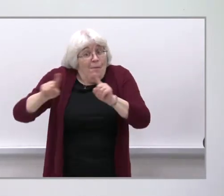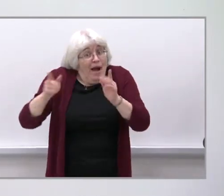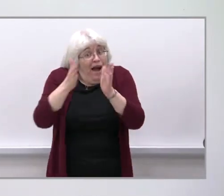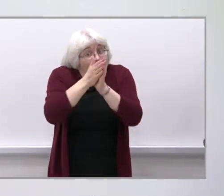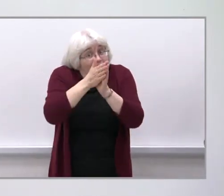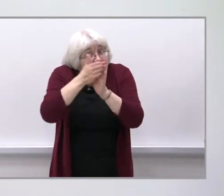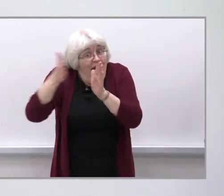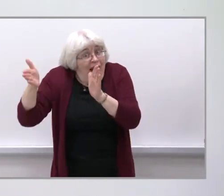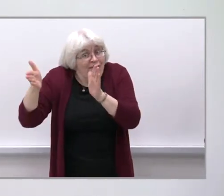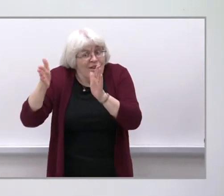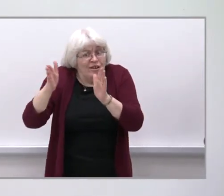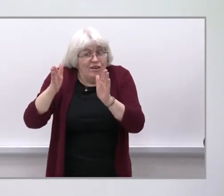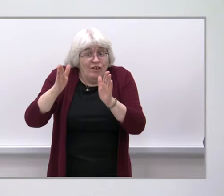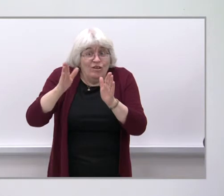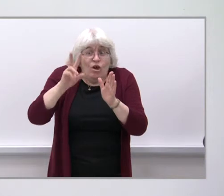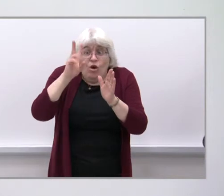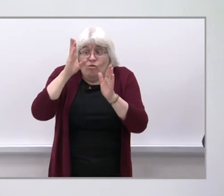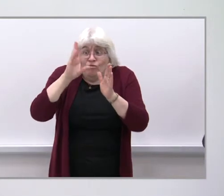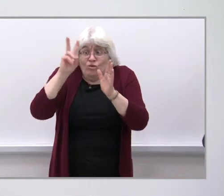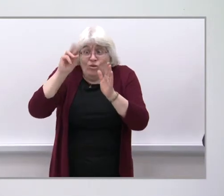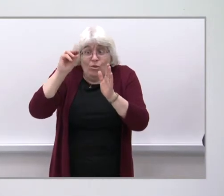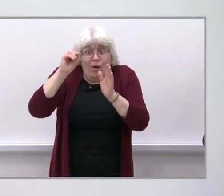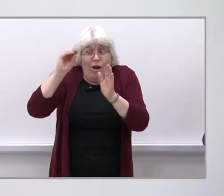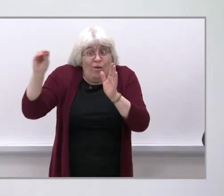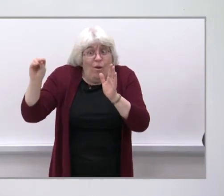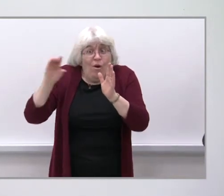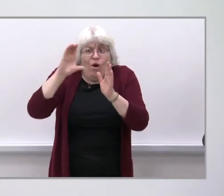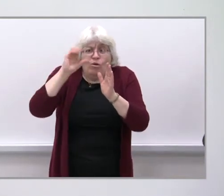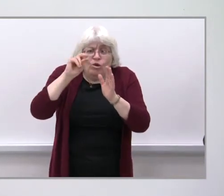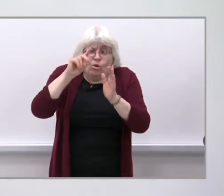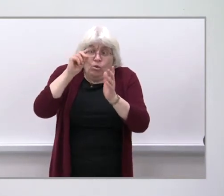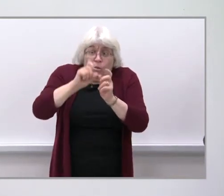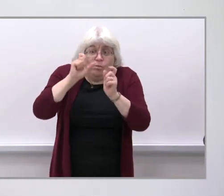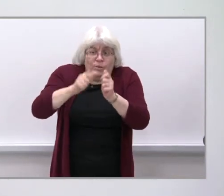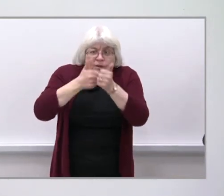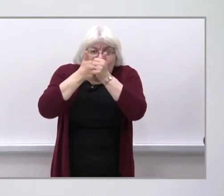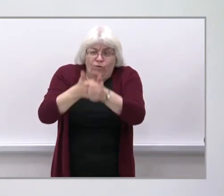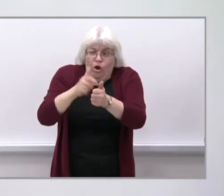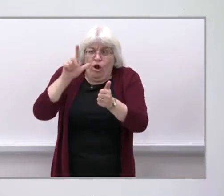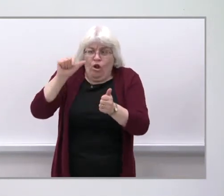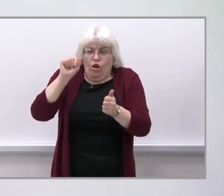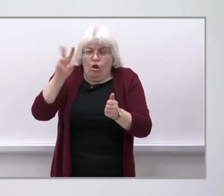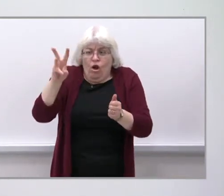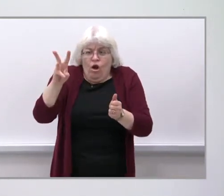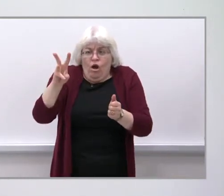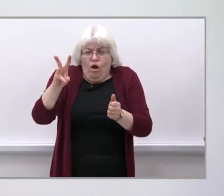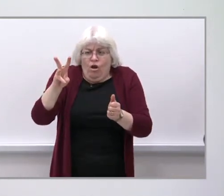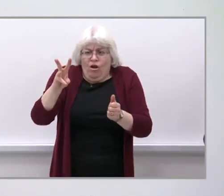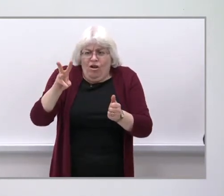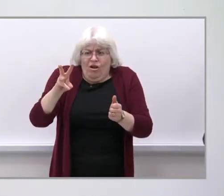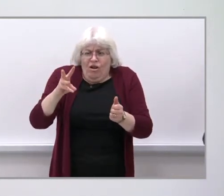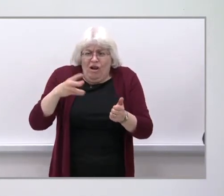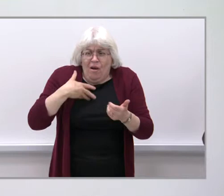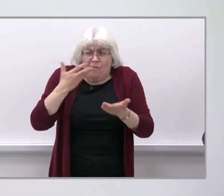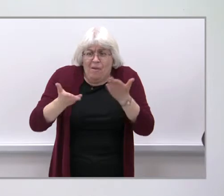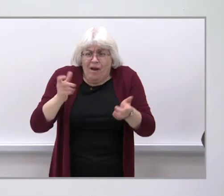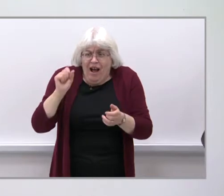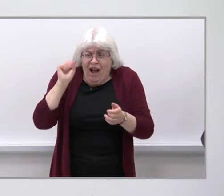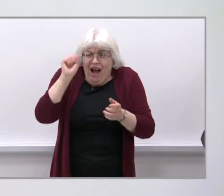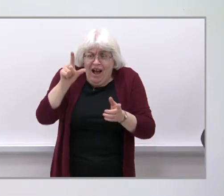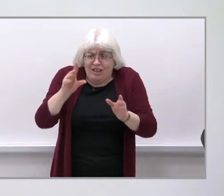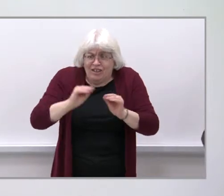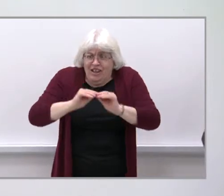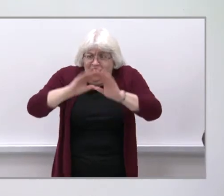whatever. But any new buildings, you know, maybe from the year 2000, any new condos, I think they have to follow the building